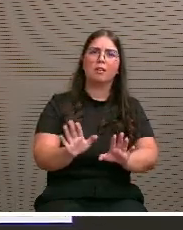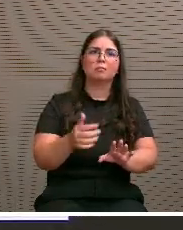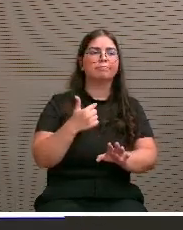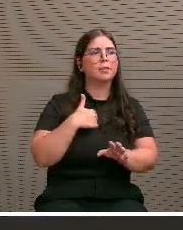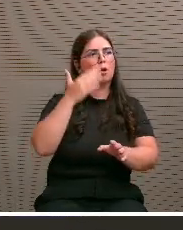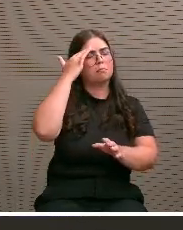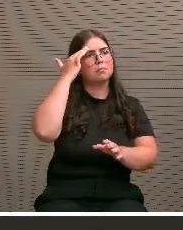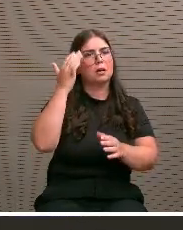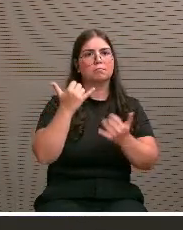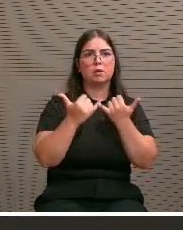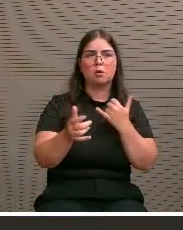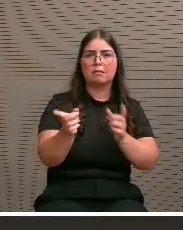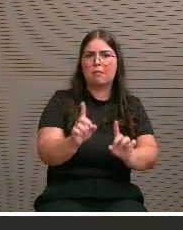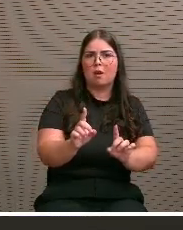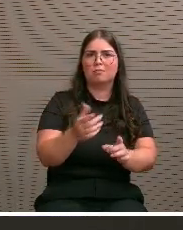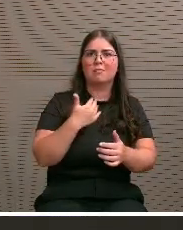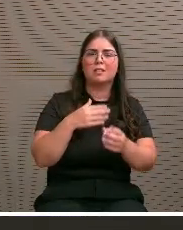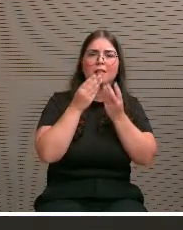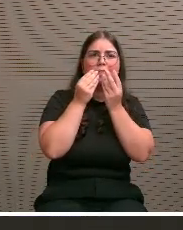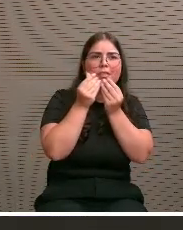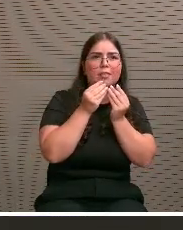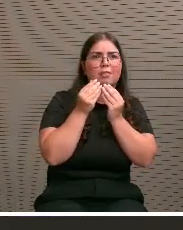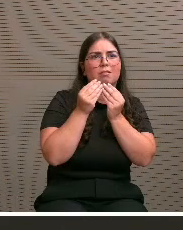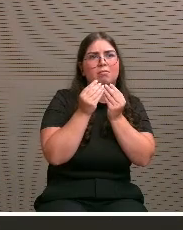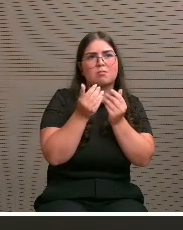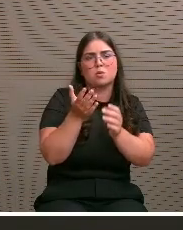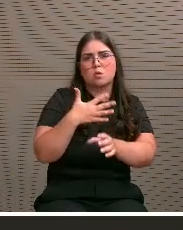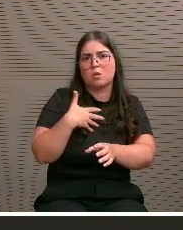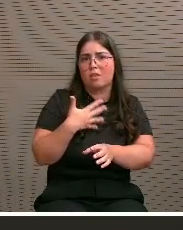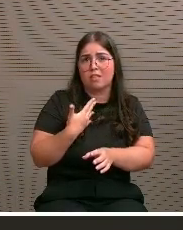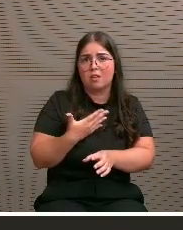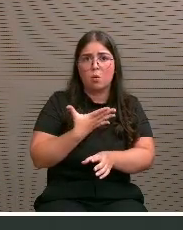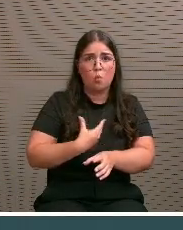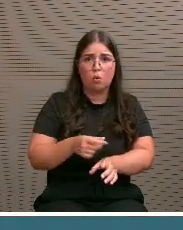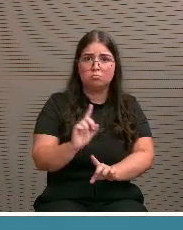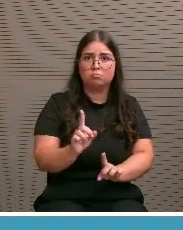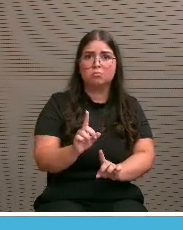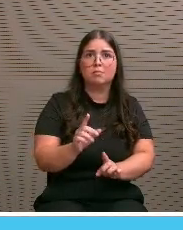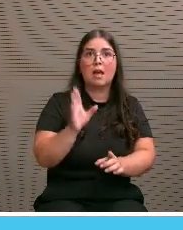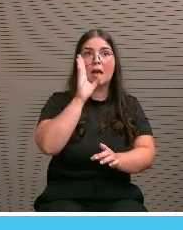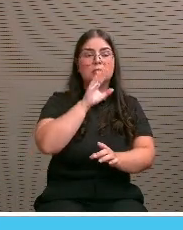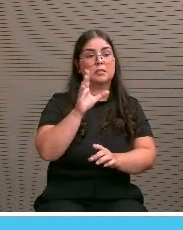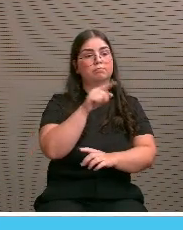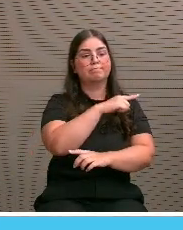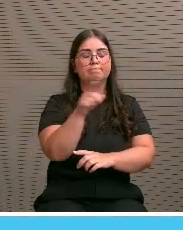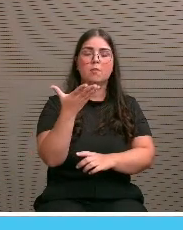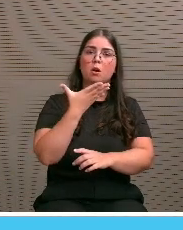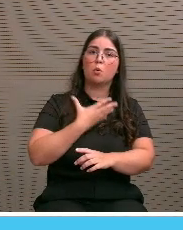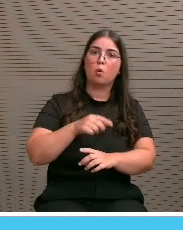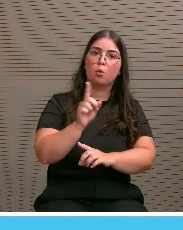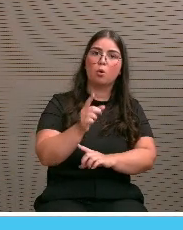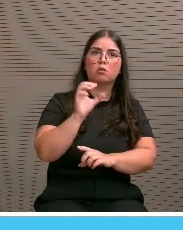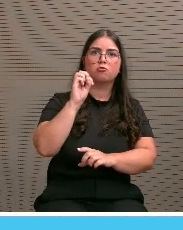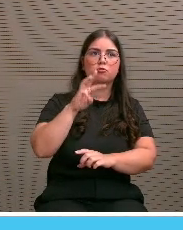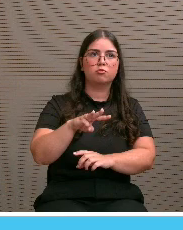it. I don't like the texture of it. If you don't like GMOs, don't eat them. You have this choice. There are plenty of